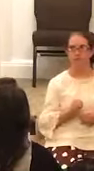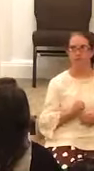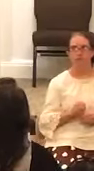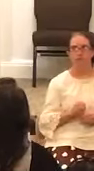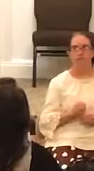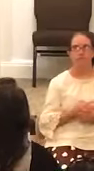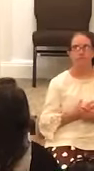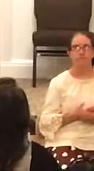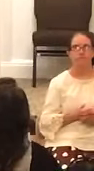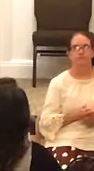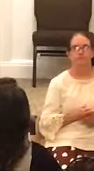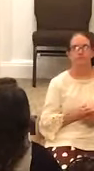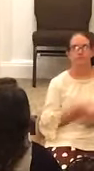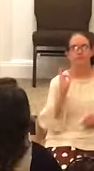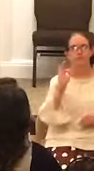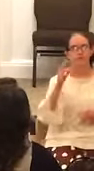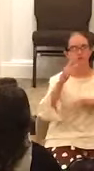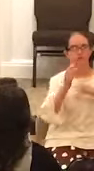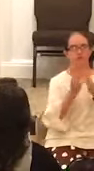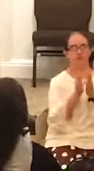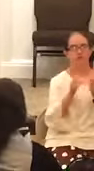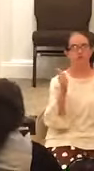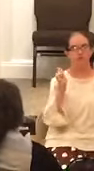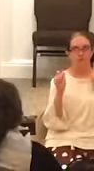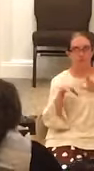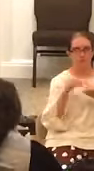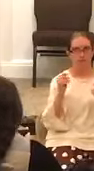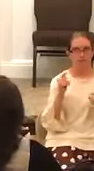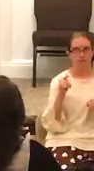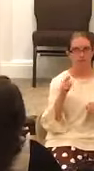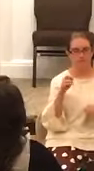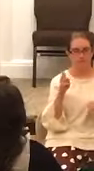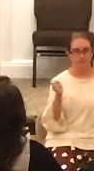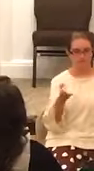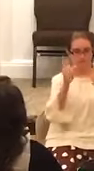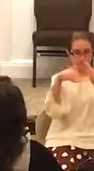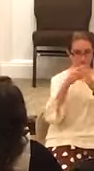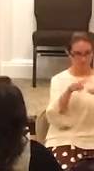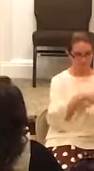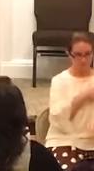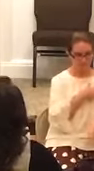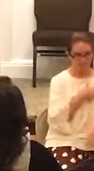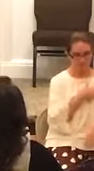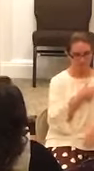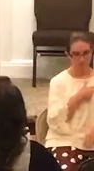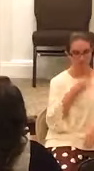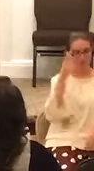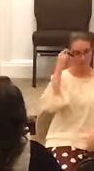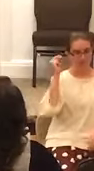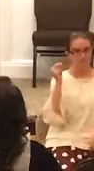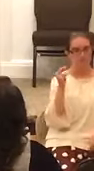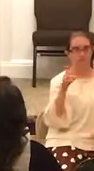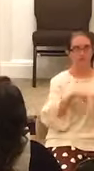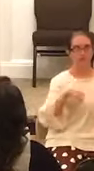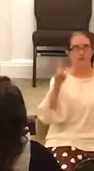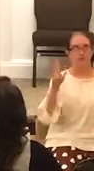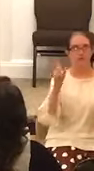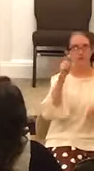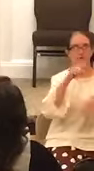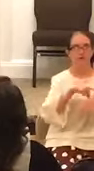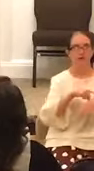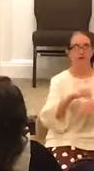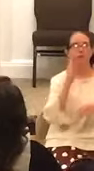4, preach the word, be instant in season, out of season, reprove, rebuke, exhort with all long-suffering doctrine. The reason was, in verse 3, for the